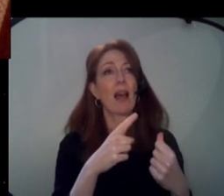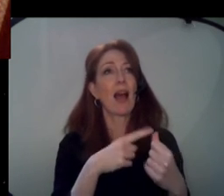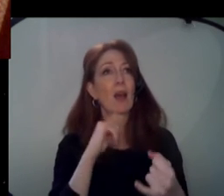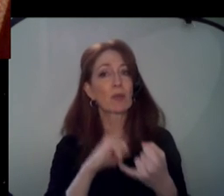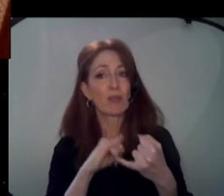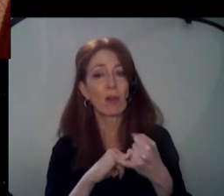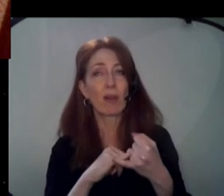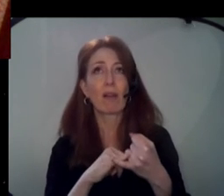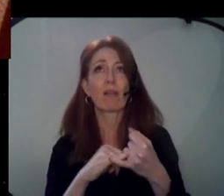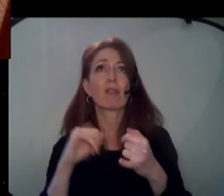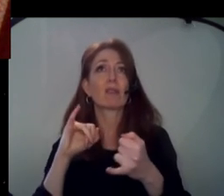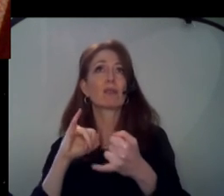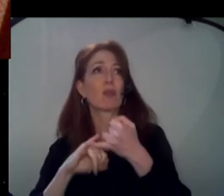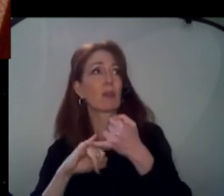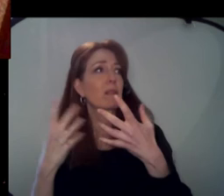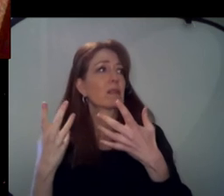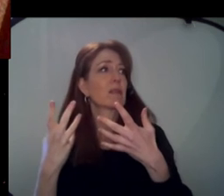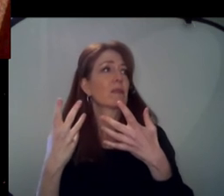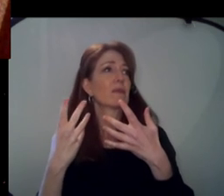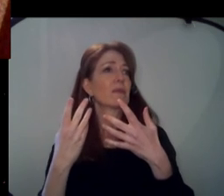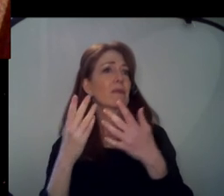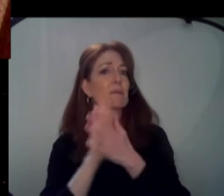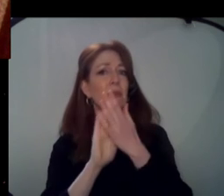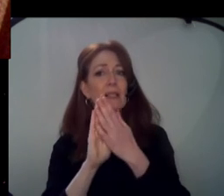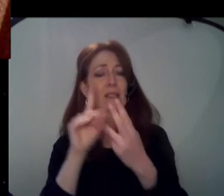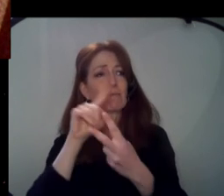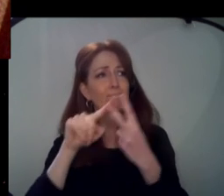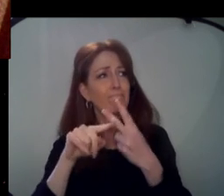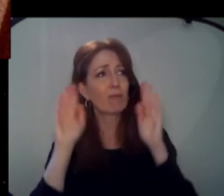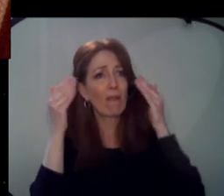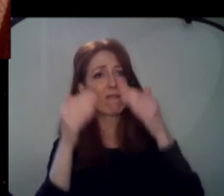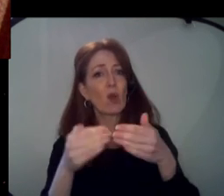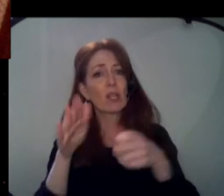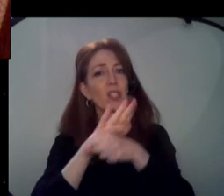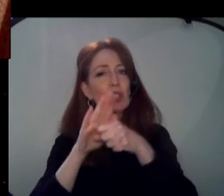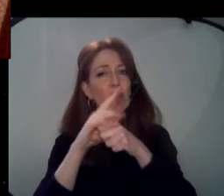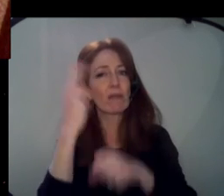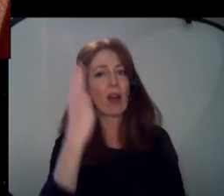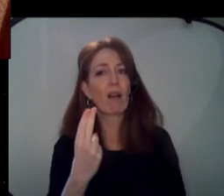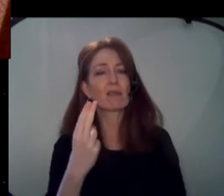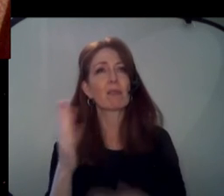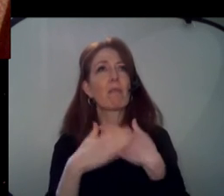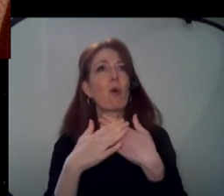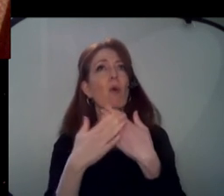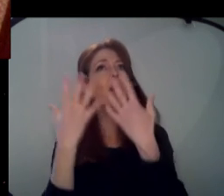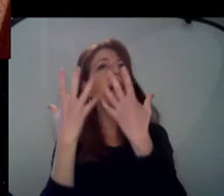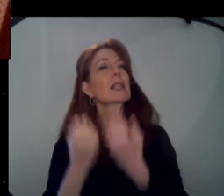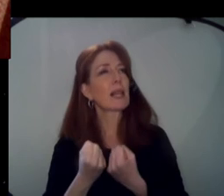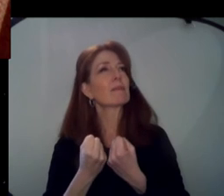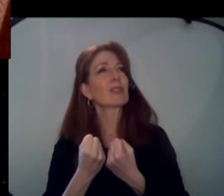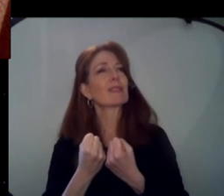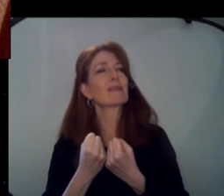they tended to focus on the genres of art that it was more accepted for them to do. So